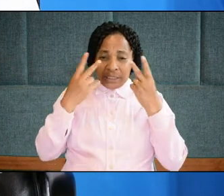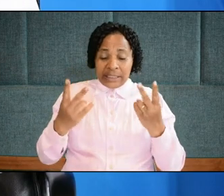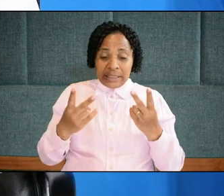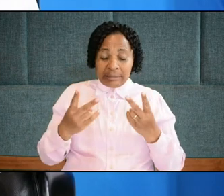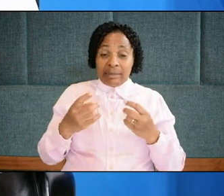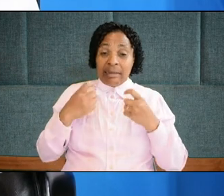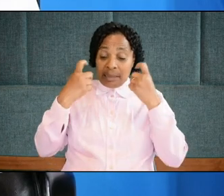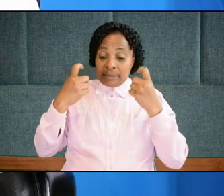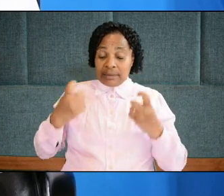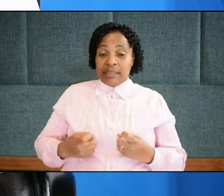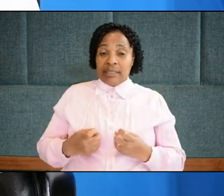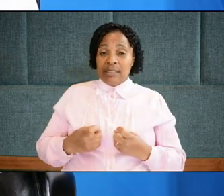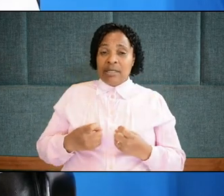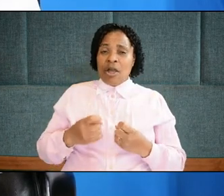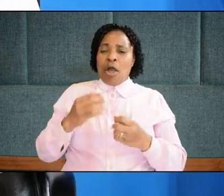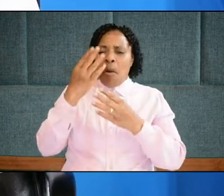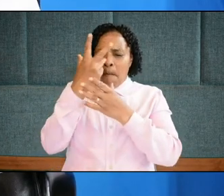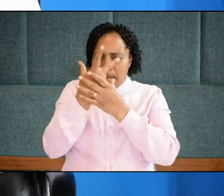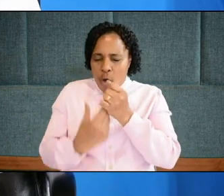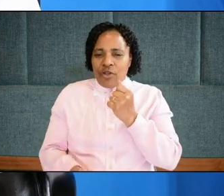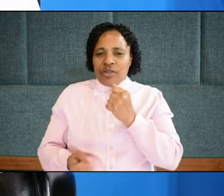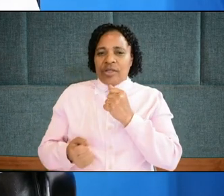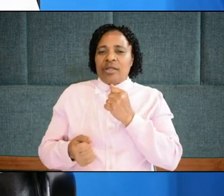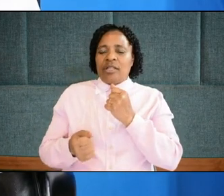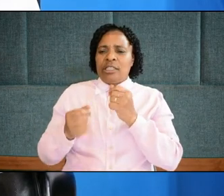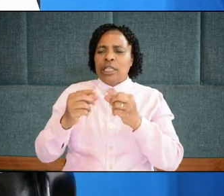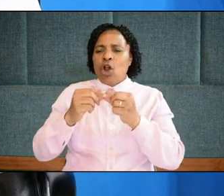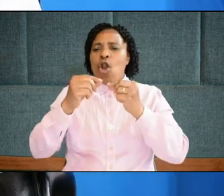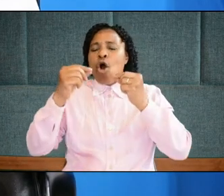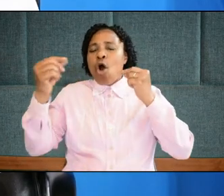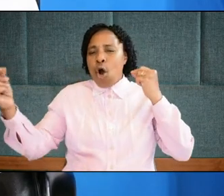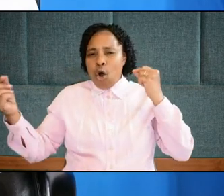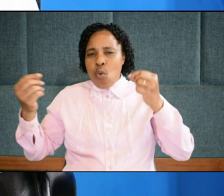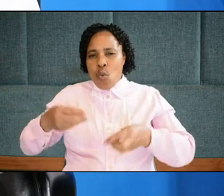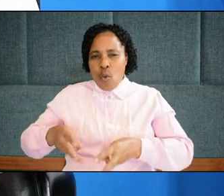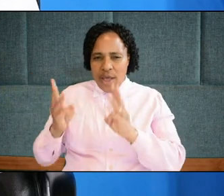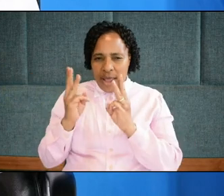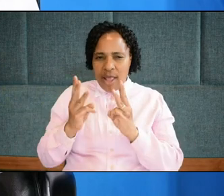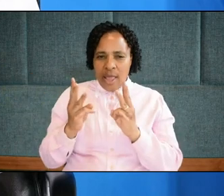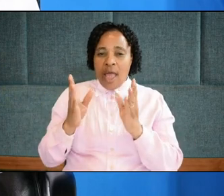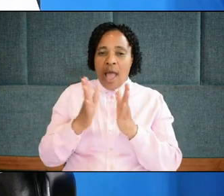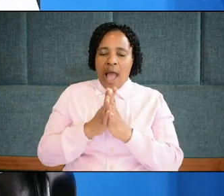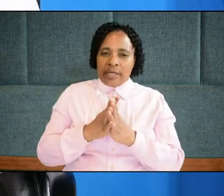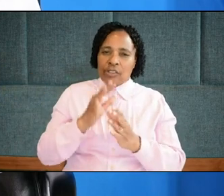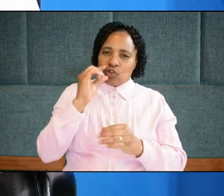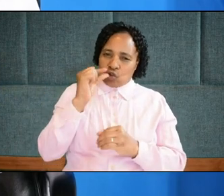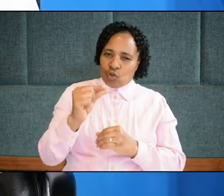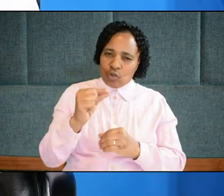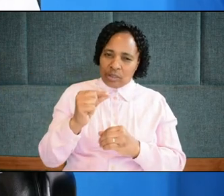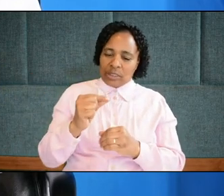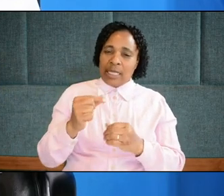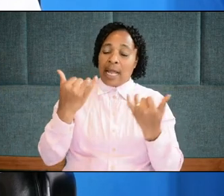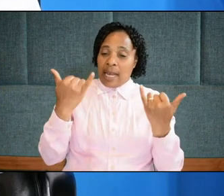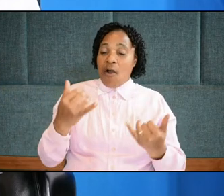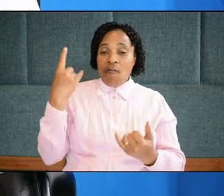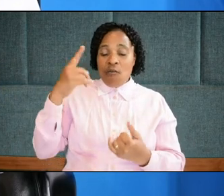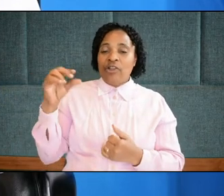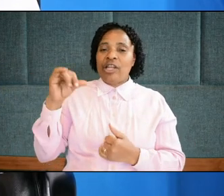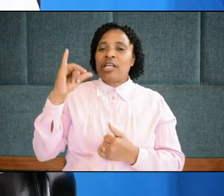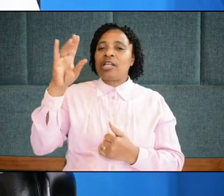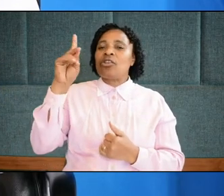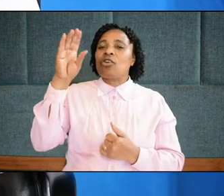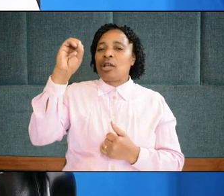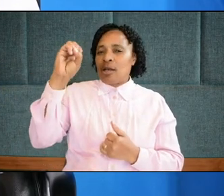in the short term and even in the long term, especially for the Gibeonites, who are now bound to perpetual servitude